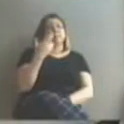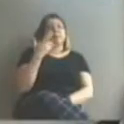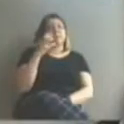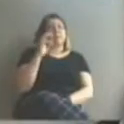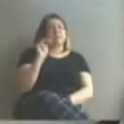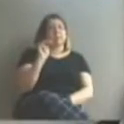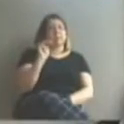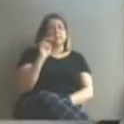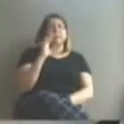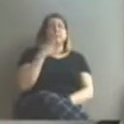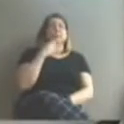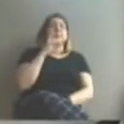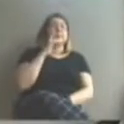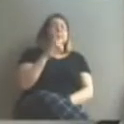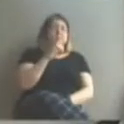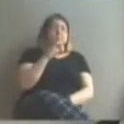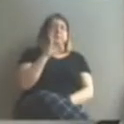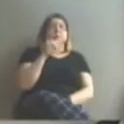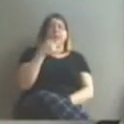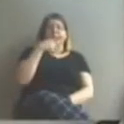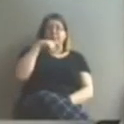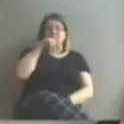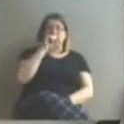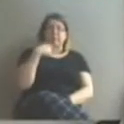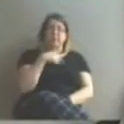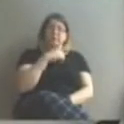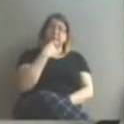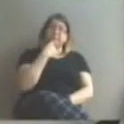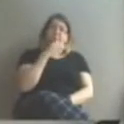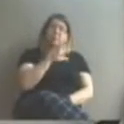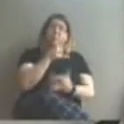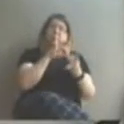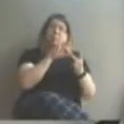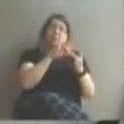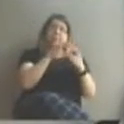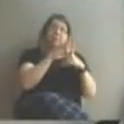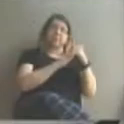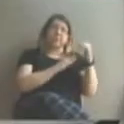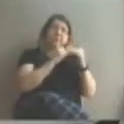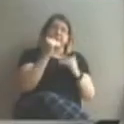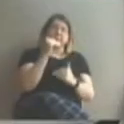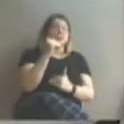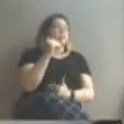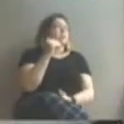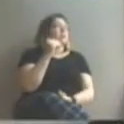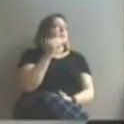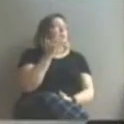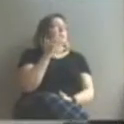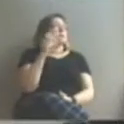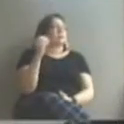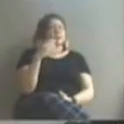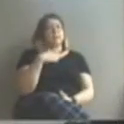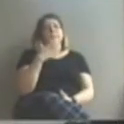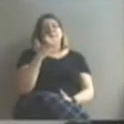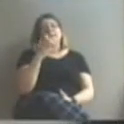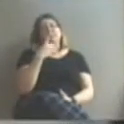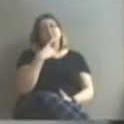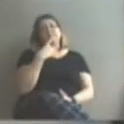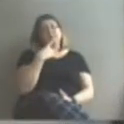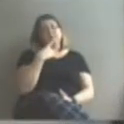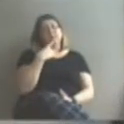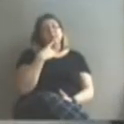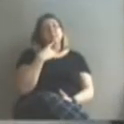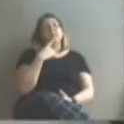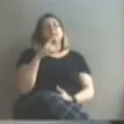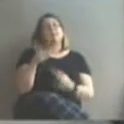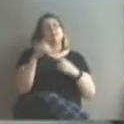County Public Schools. We will miss your relationship building. And one of the things that I'd like to say is